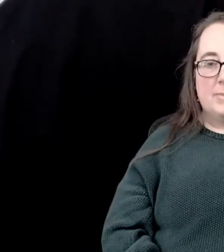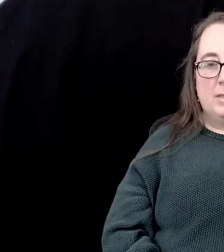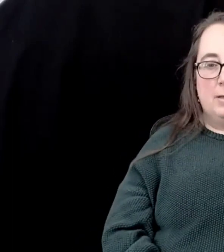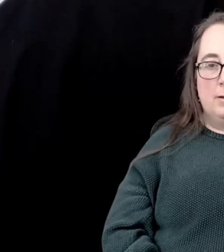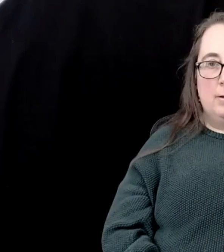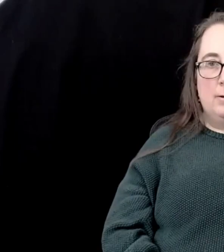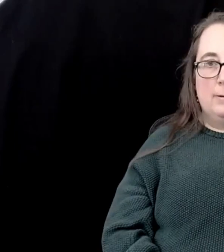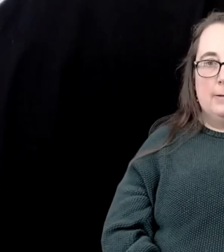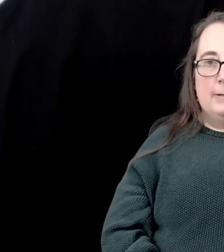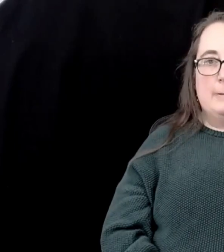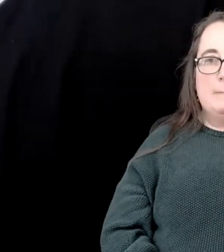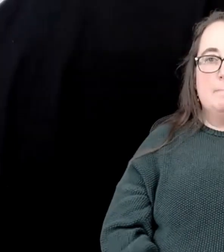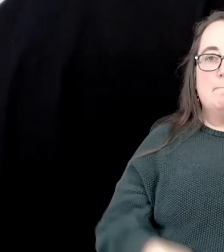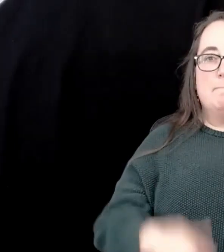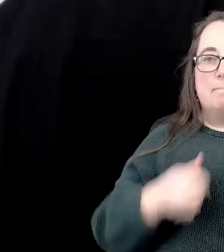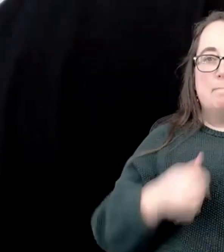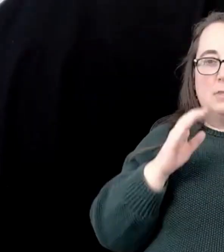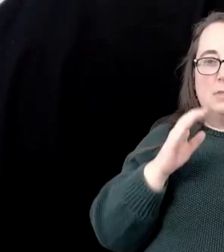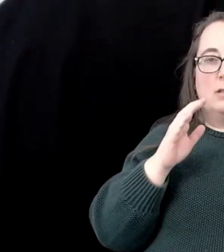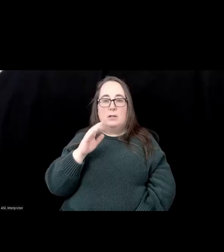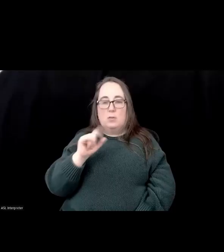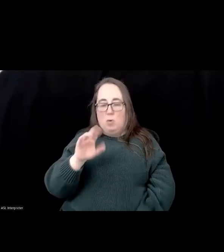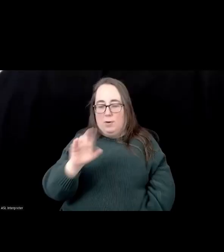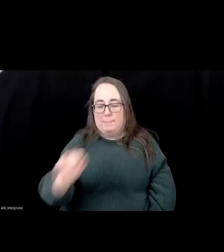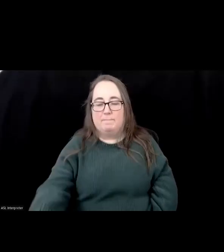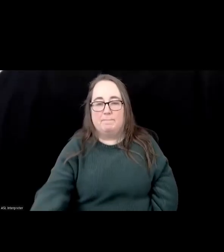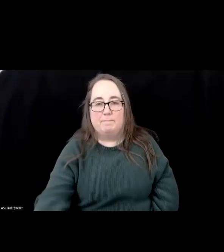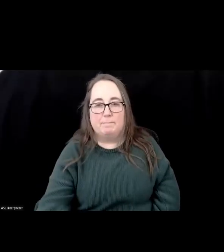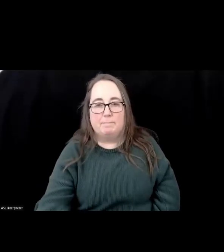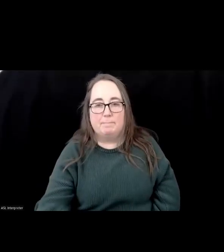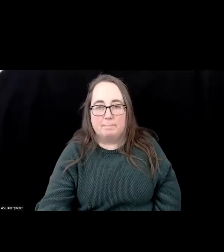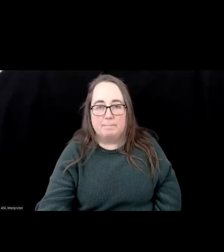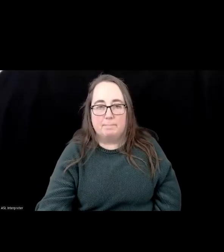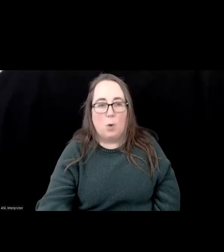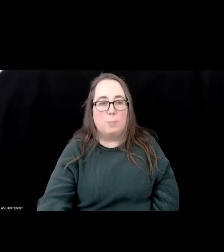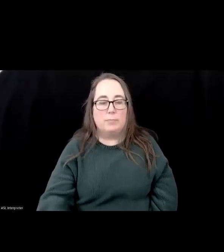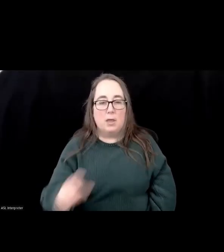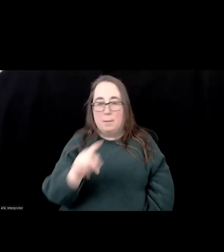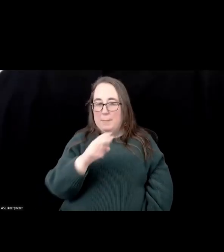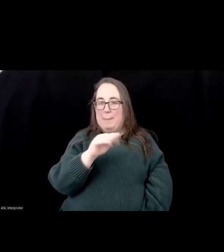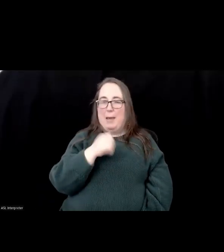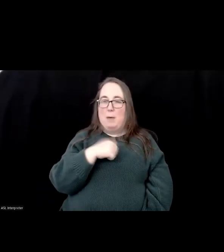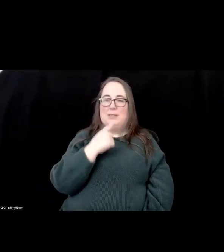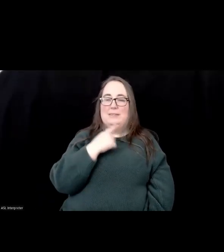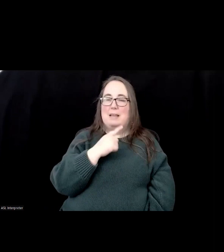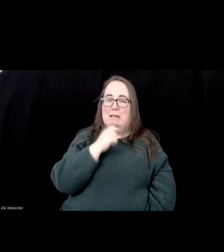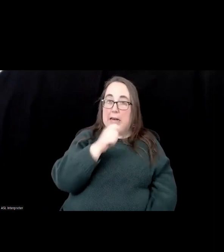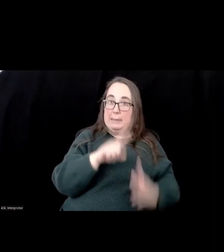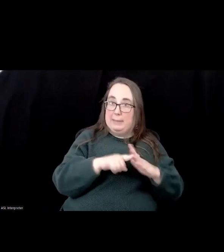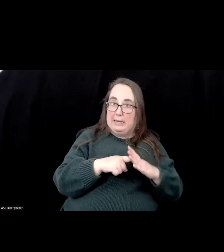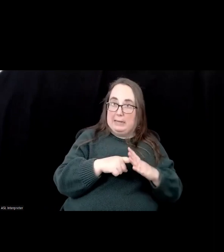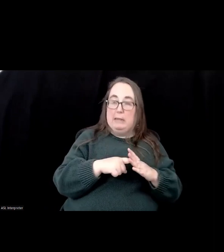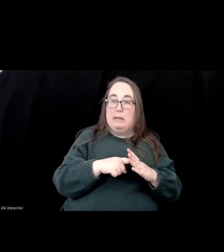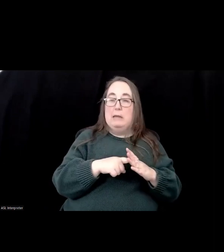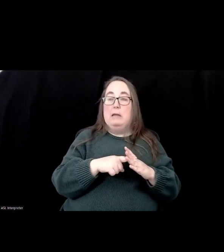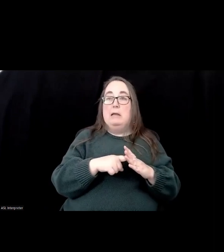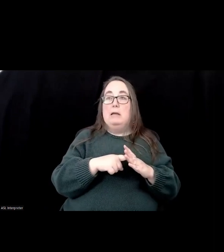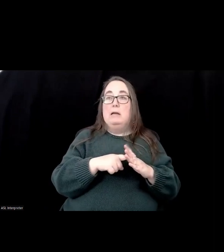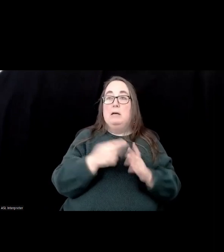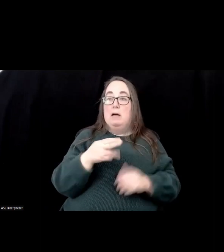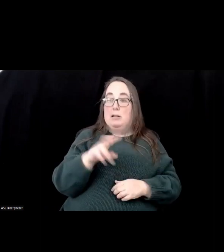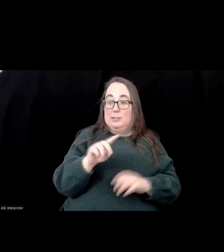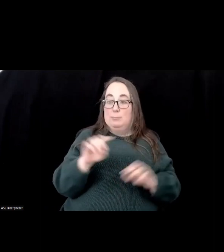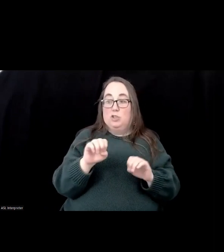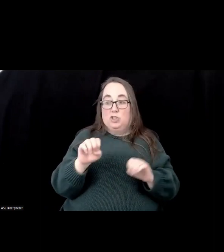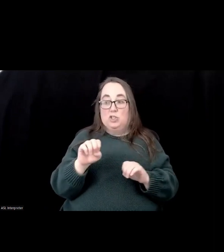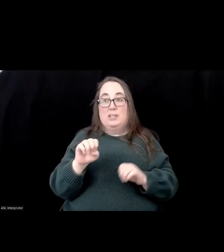I would say not initially. I think that HUD's emergency housing voucher program has